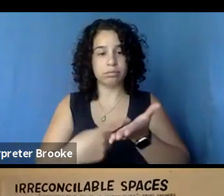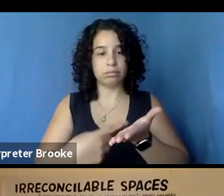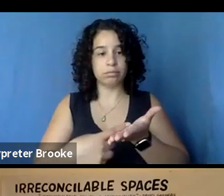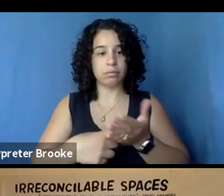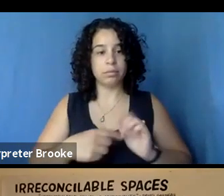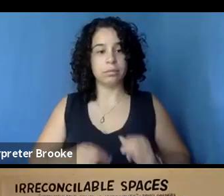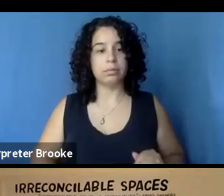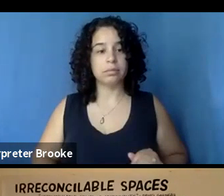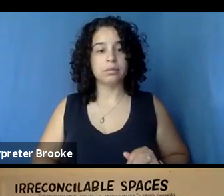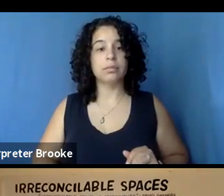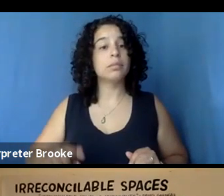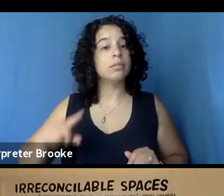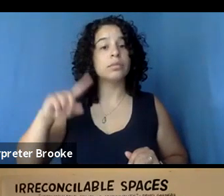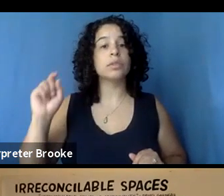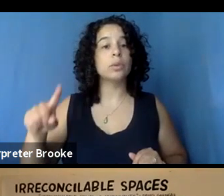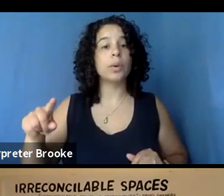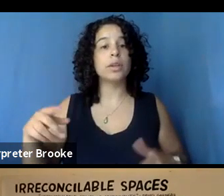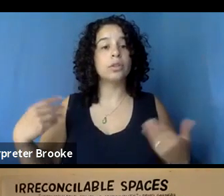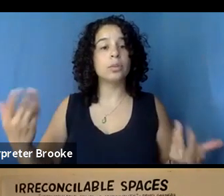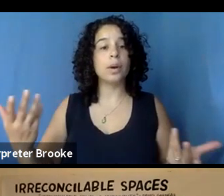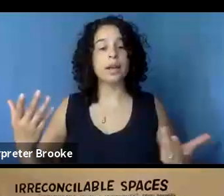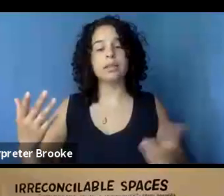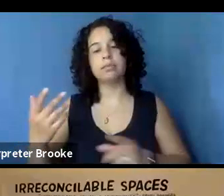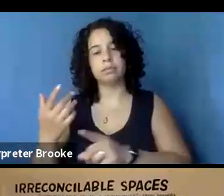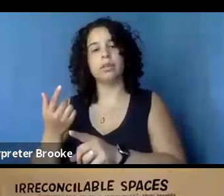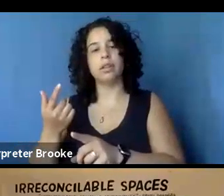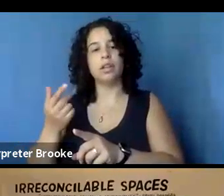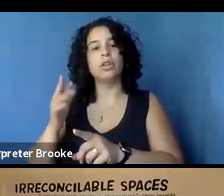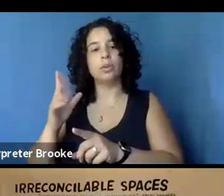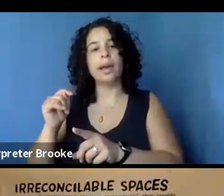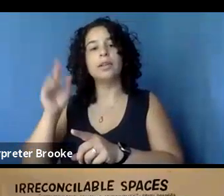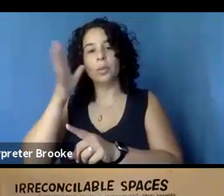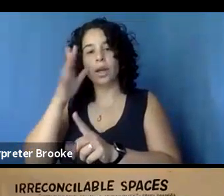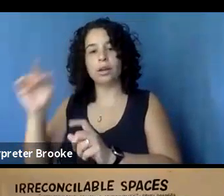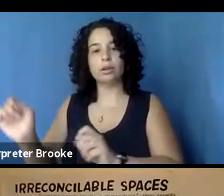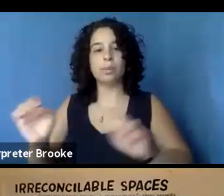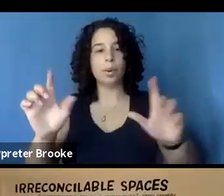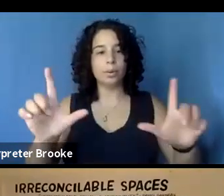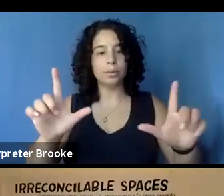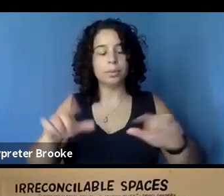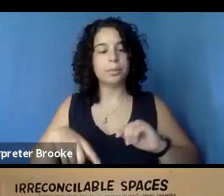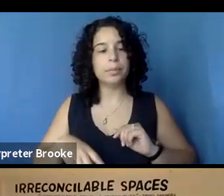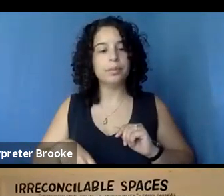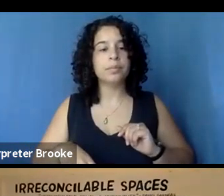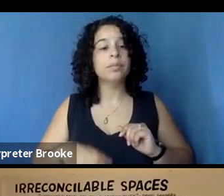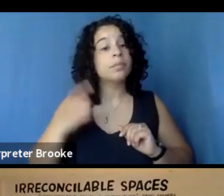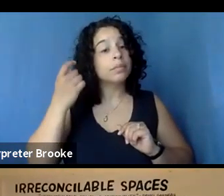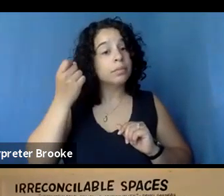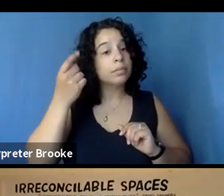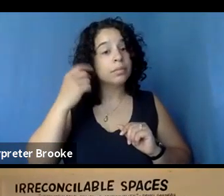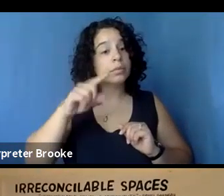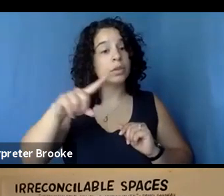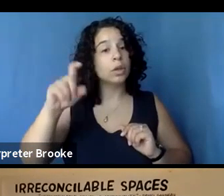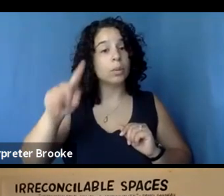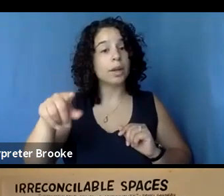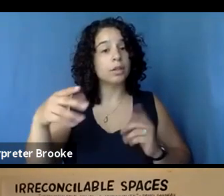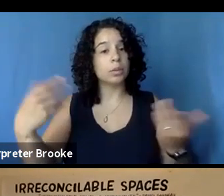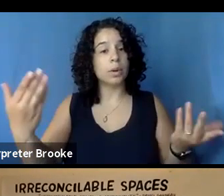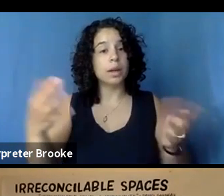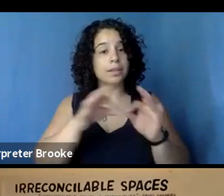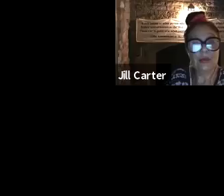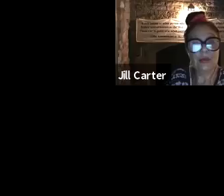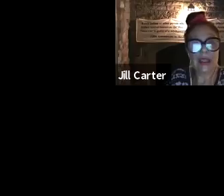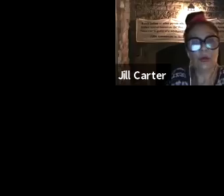The question is, and of course Grant will put it up for us, but the question, the prompt is, how do